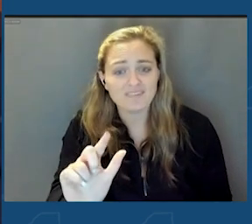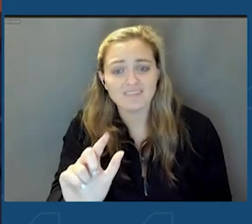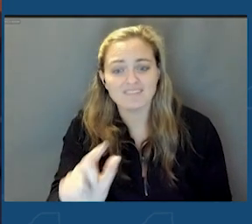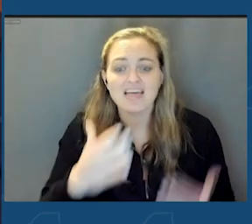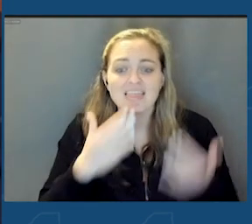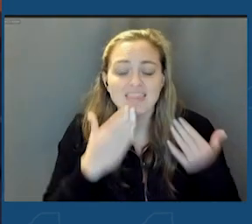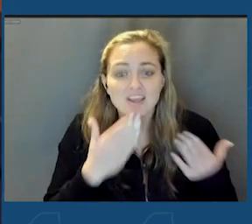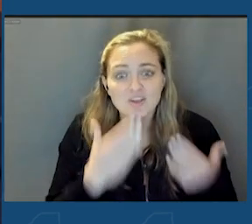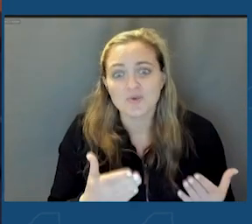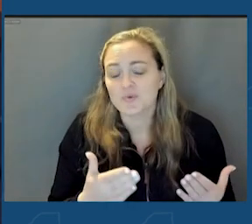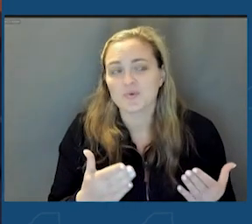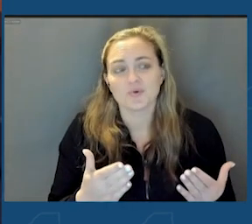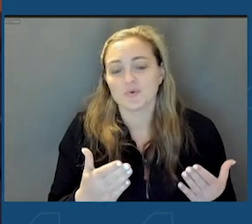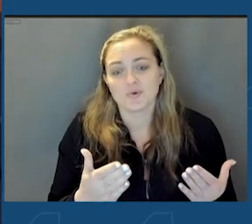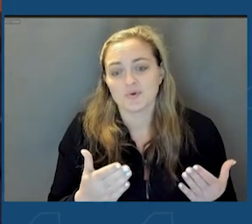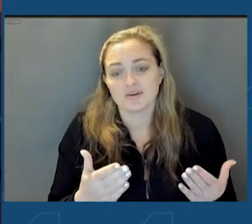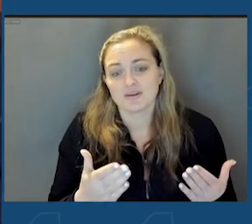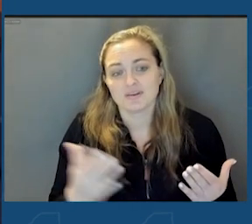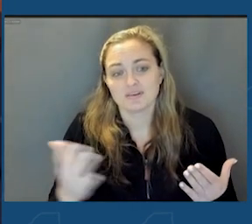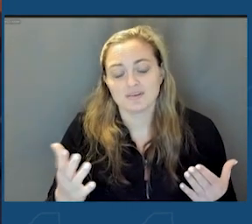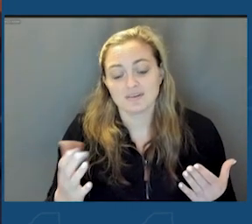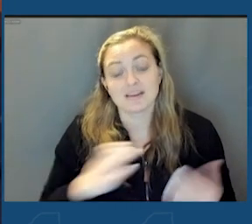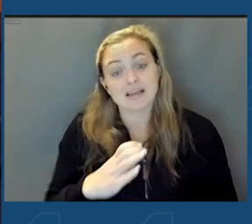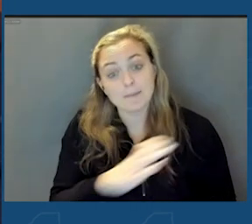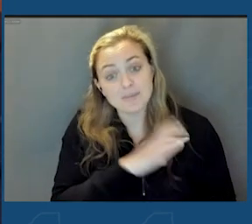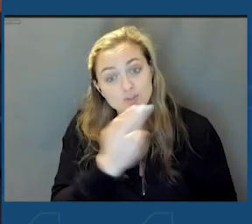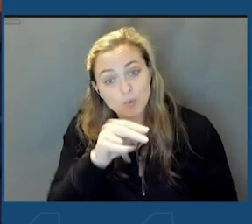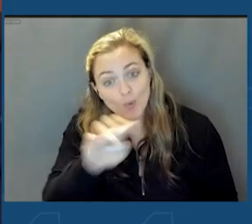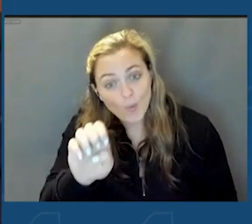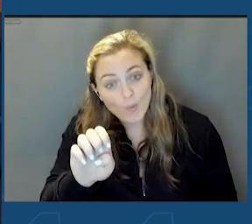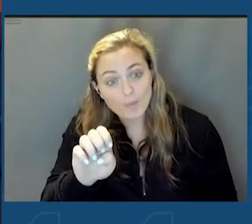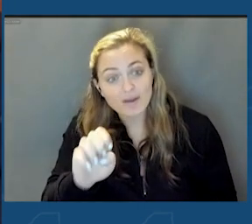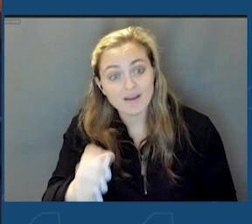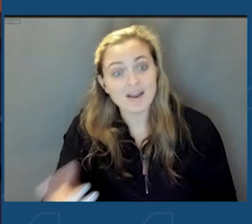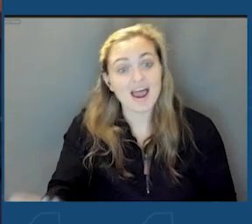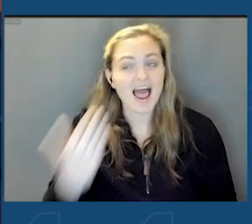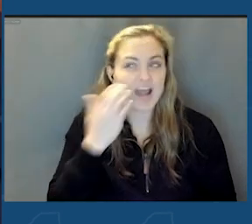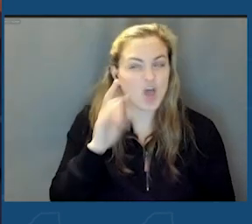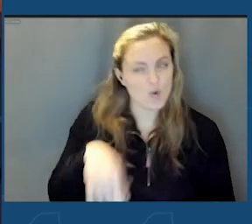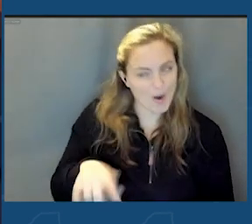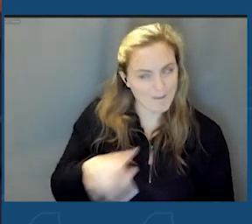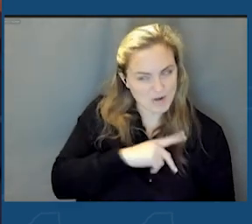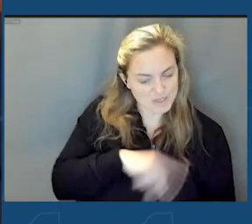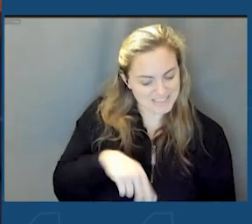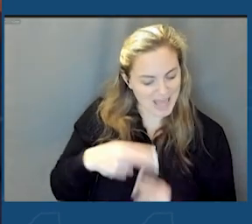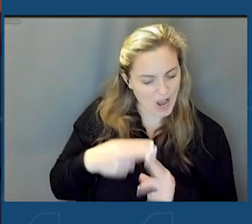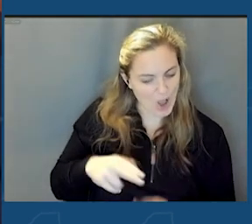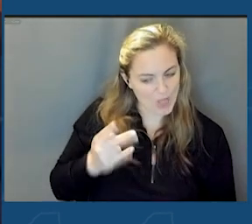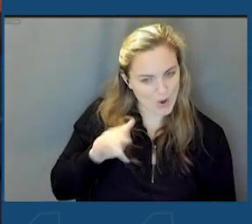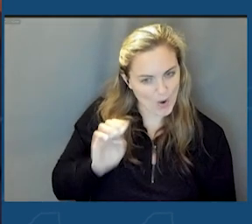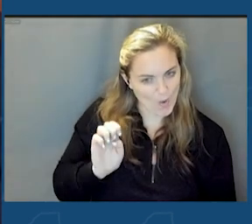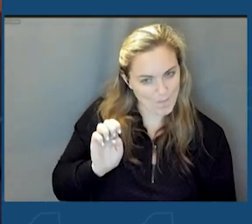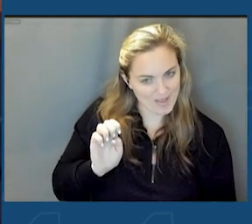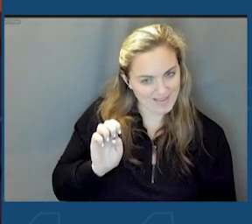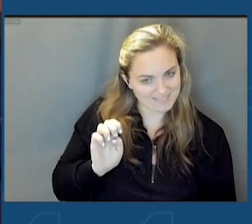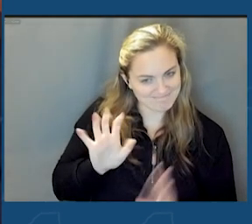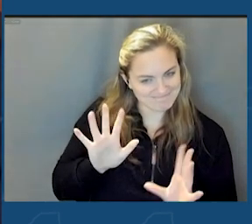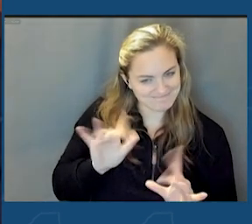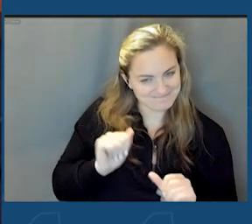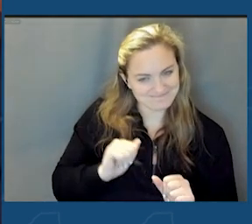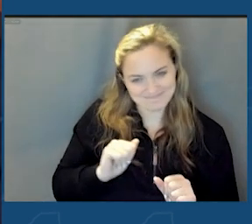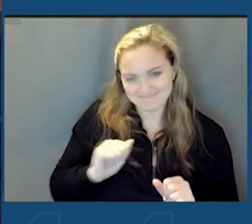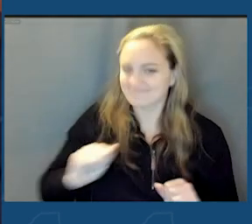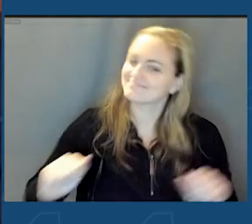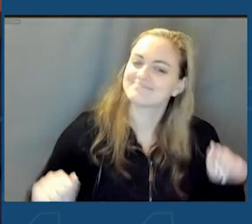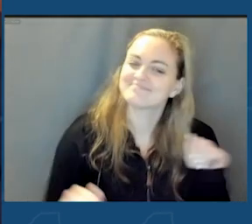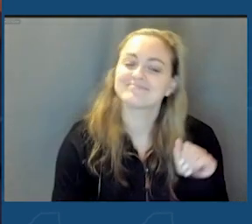you, Commissioner Hope. And I know her personally, that's why I call her Hope Williams. Thank you, Secretary of